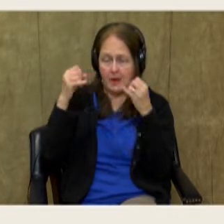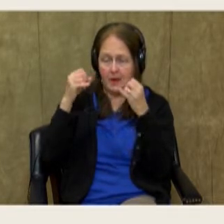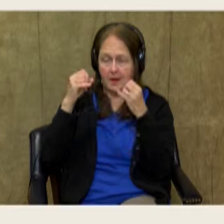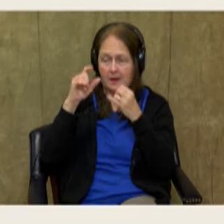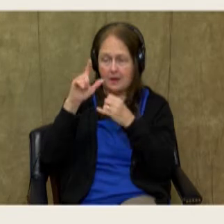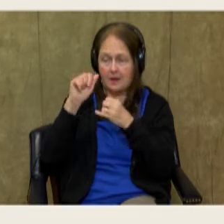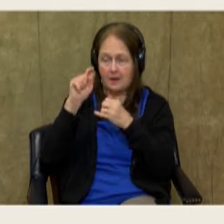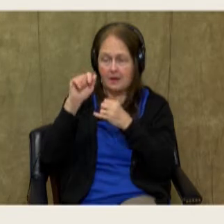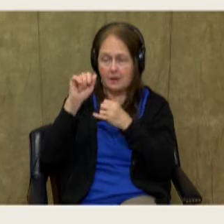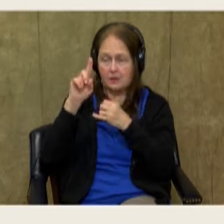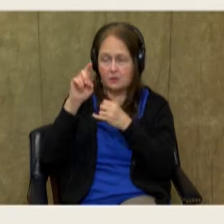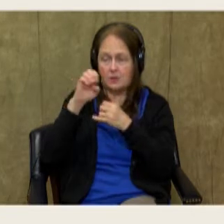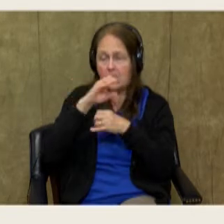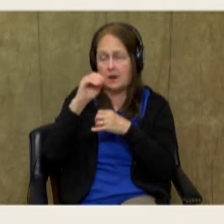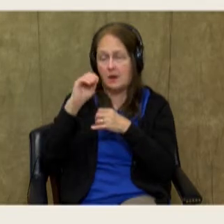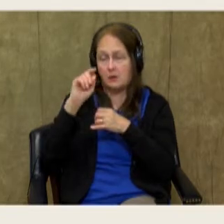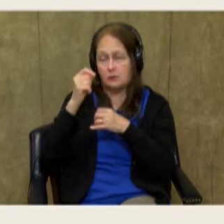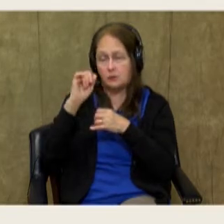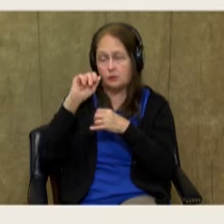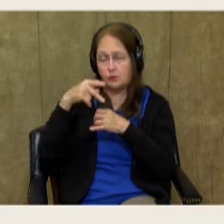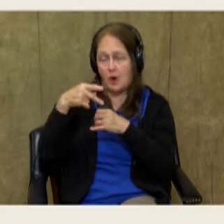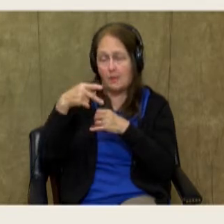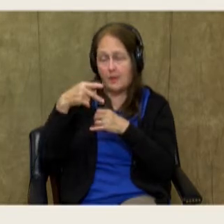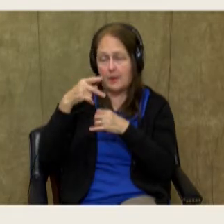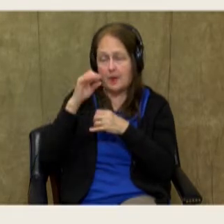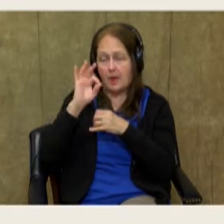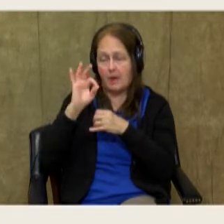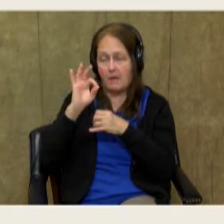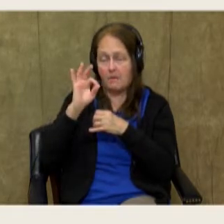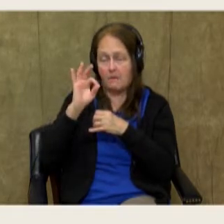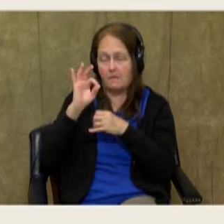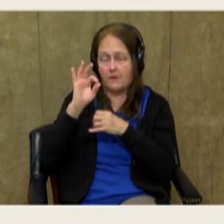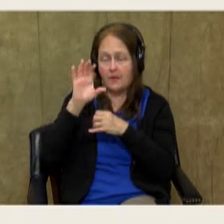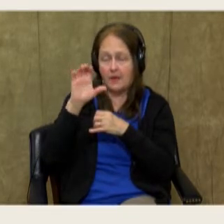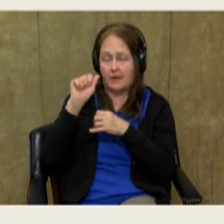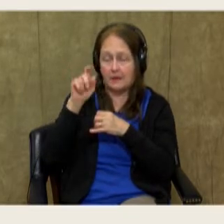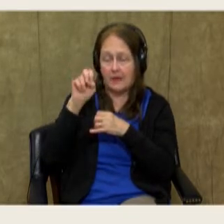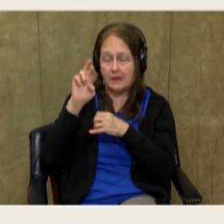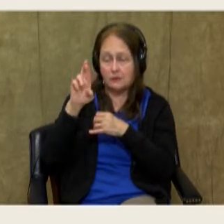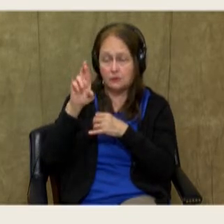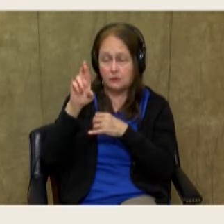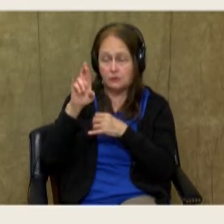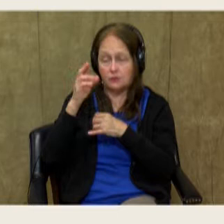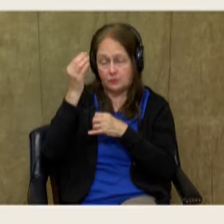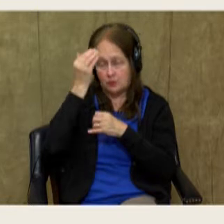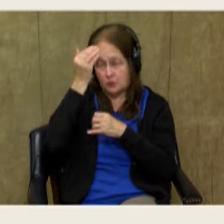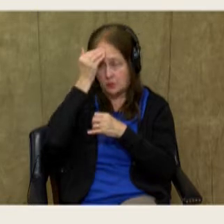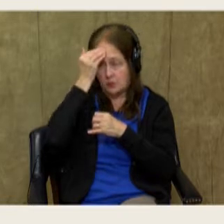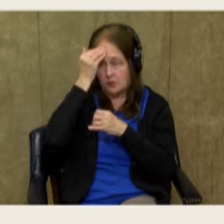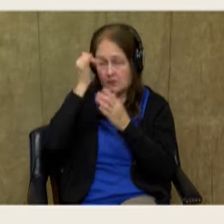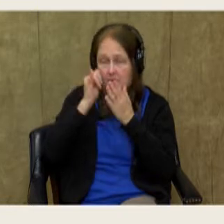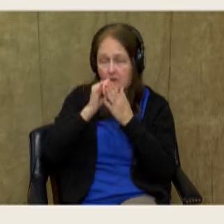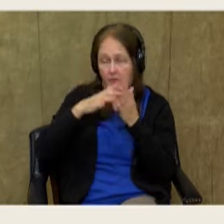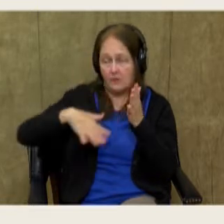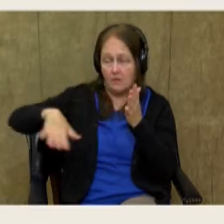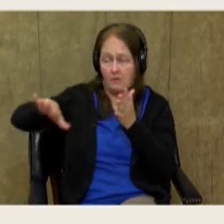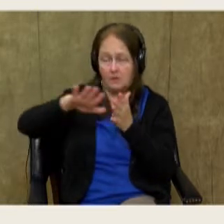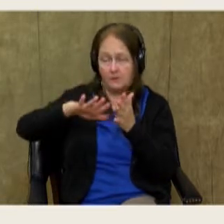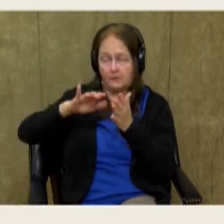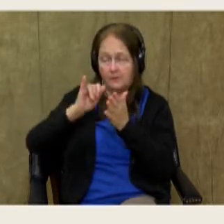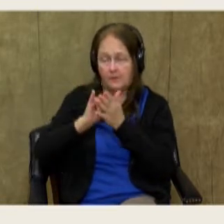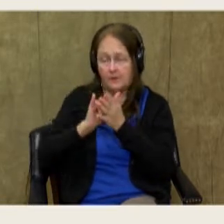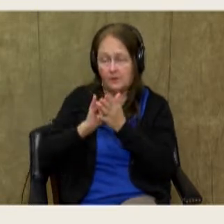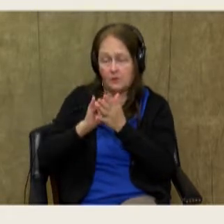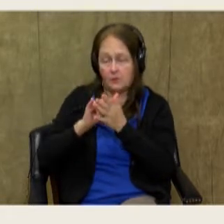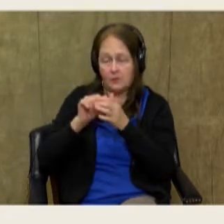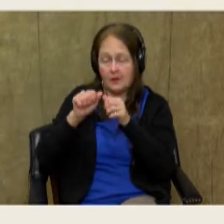also got the Tropic of Cancer, which is 23.5 degrees north latitude. So knowing that this region falls within that